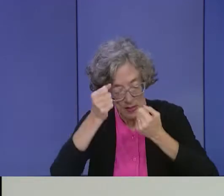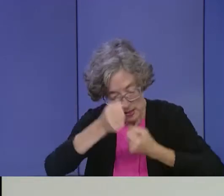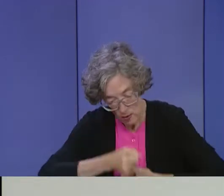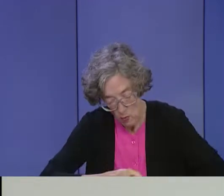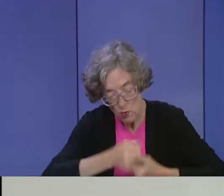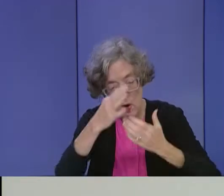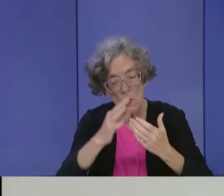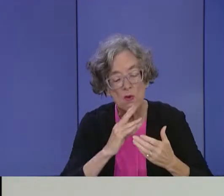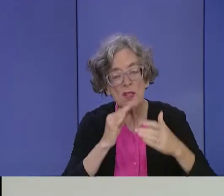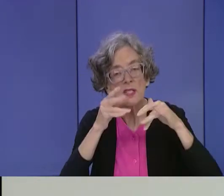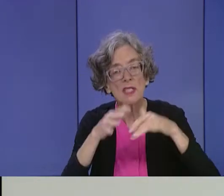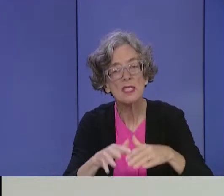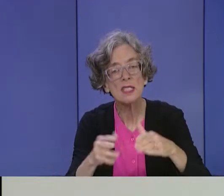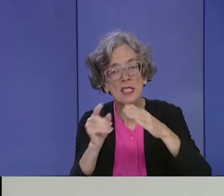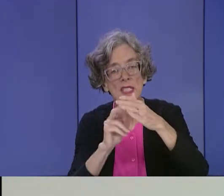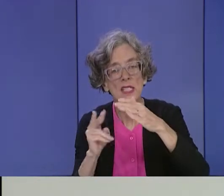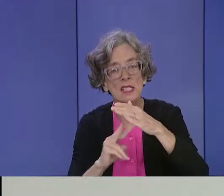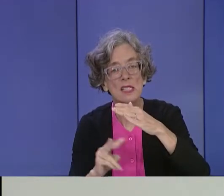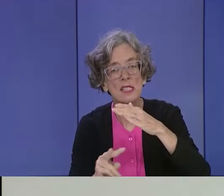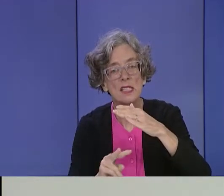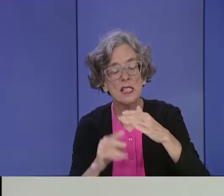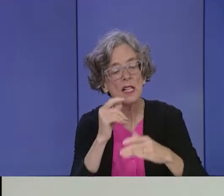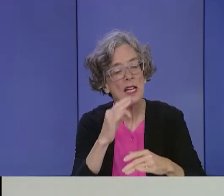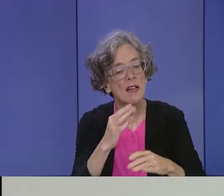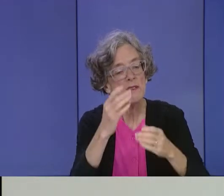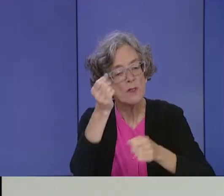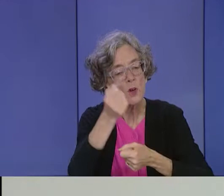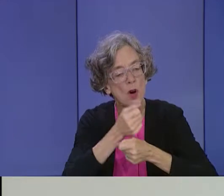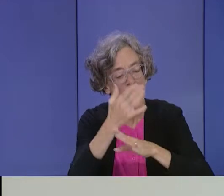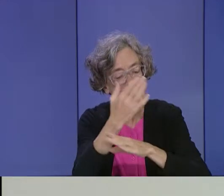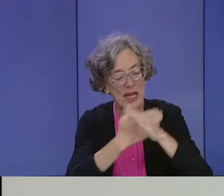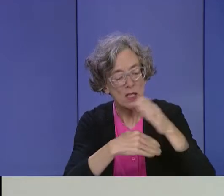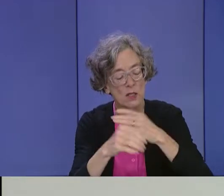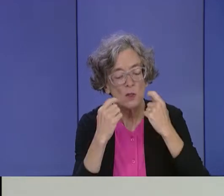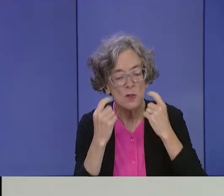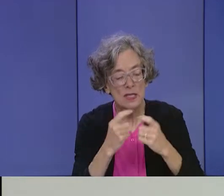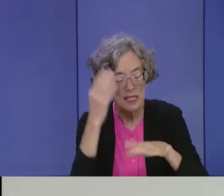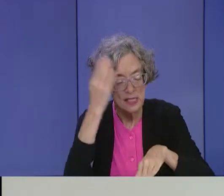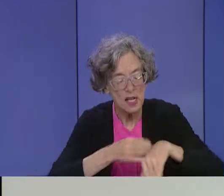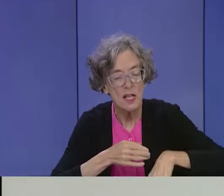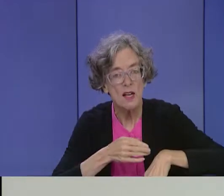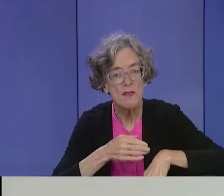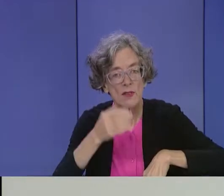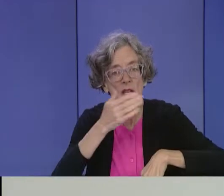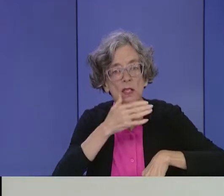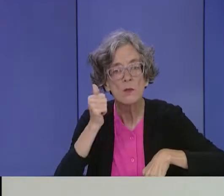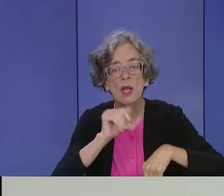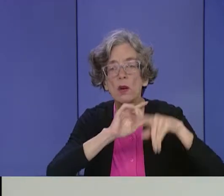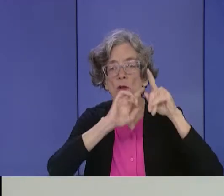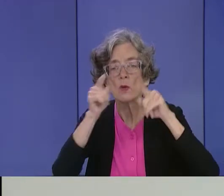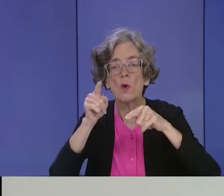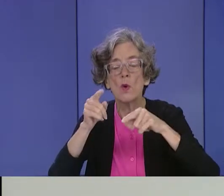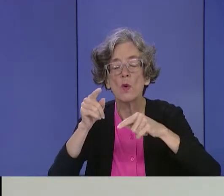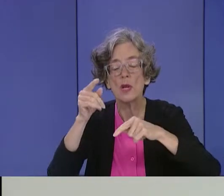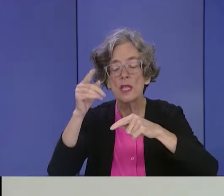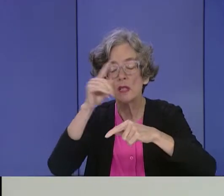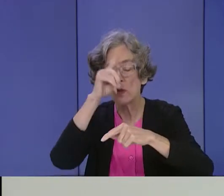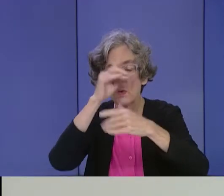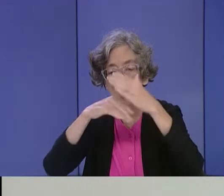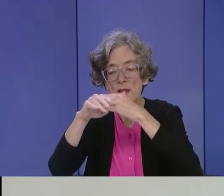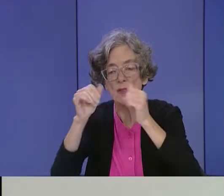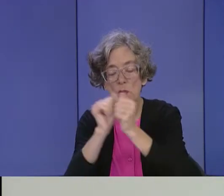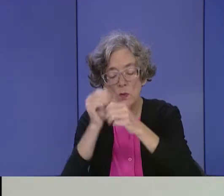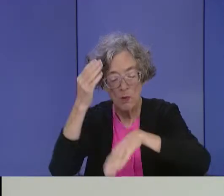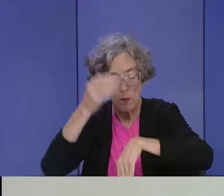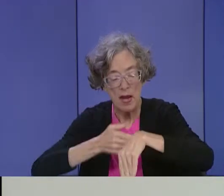were thrown into the sea. If your hand causes you to sin, cut it off. It is better for you to enter into eternal life